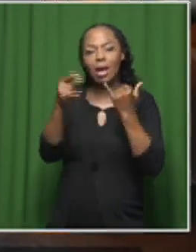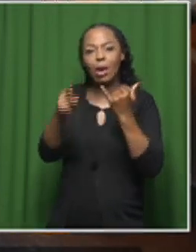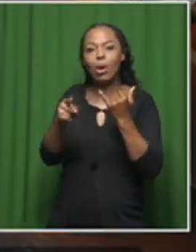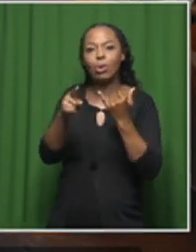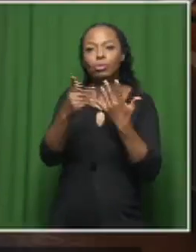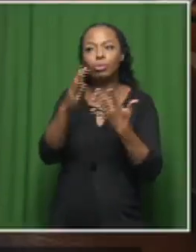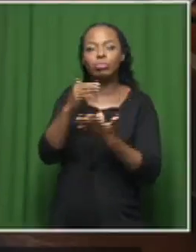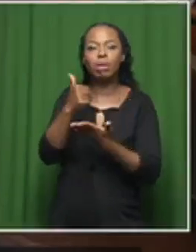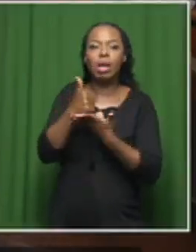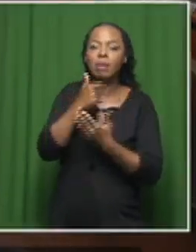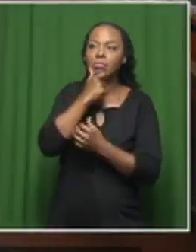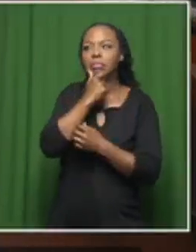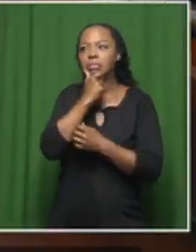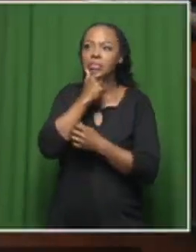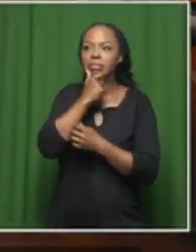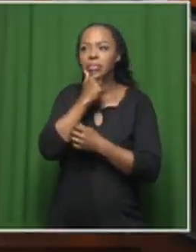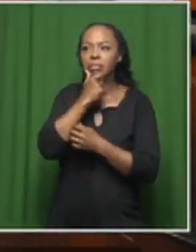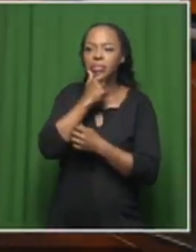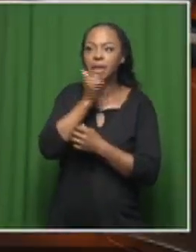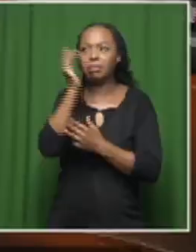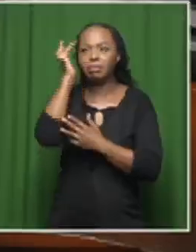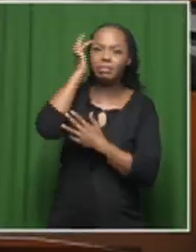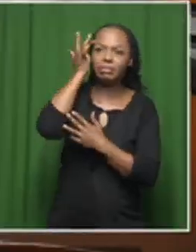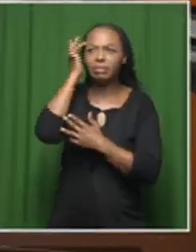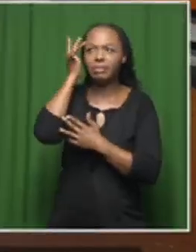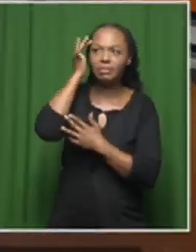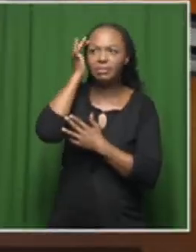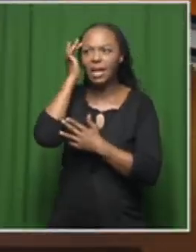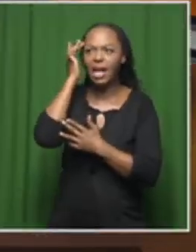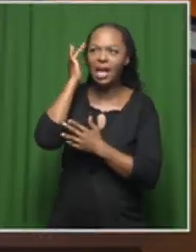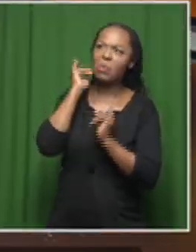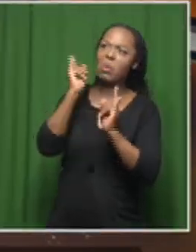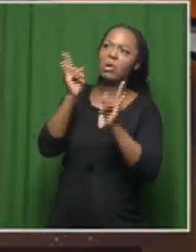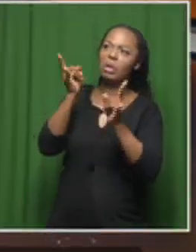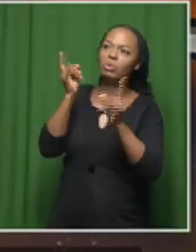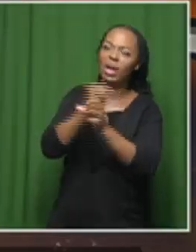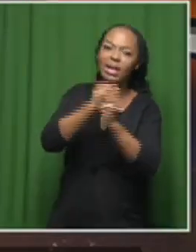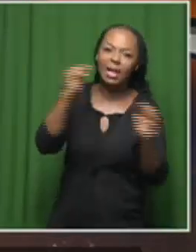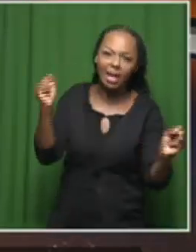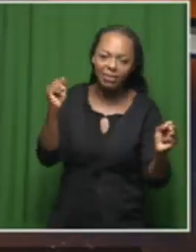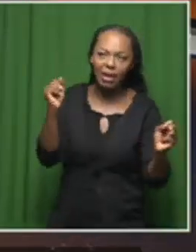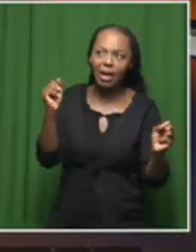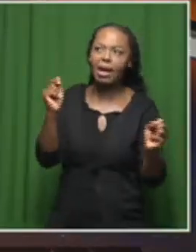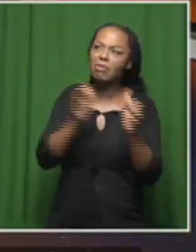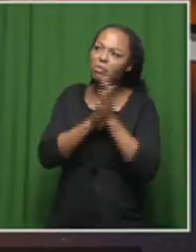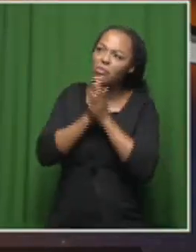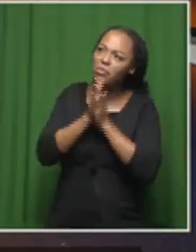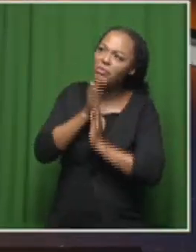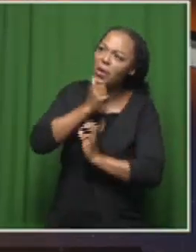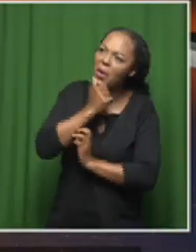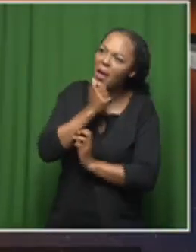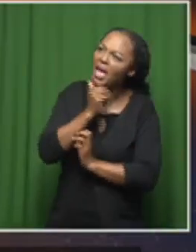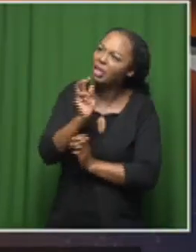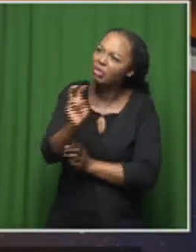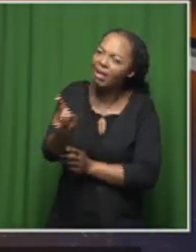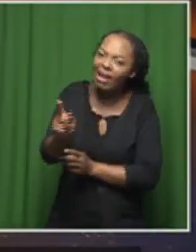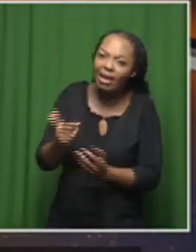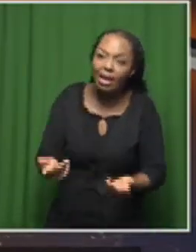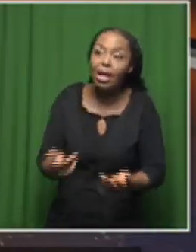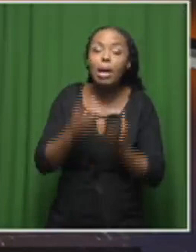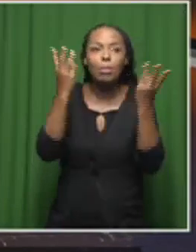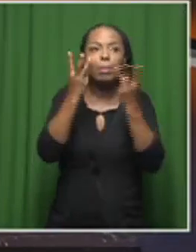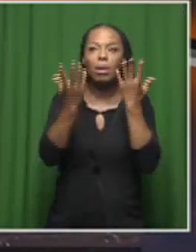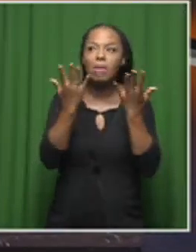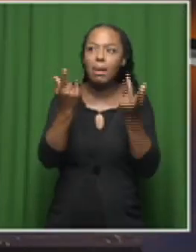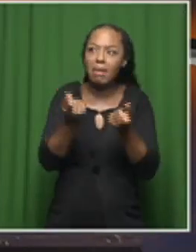privileged position, having seen it and reminiscing about it and looking forward to this, but for people who don't understand it, perhaps